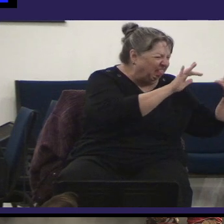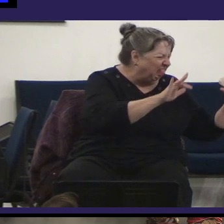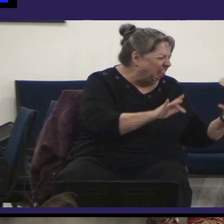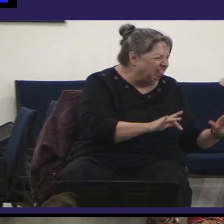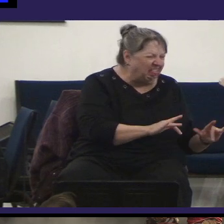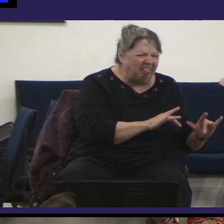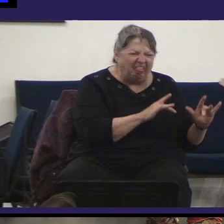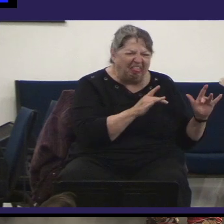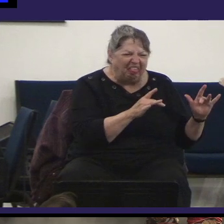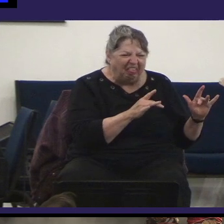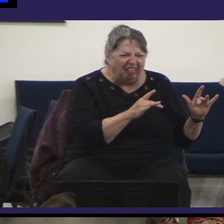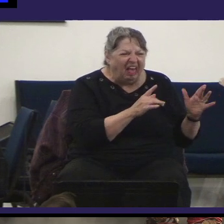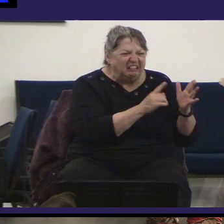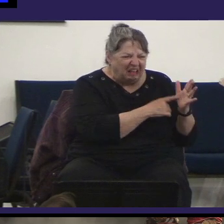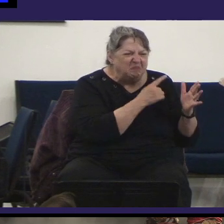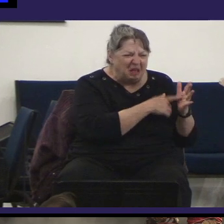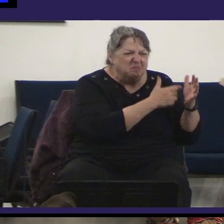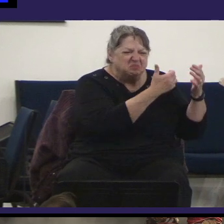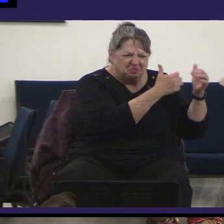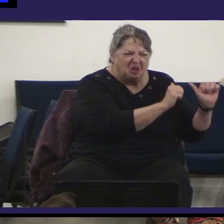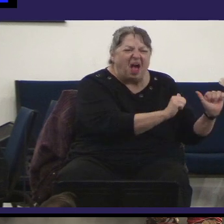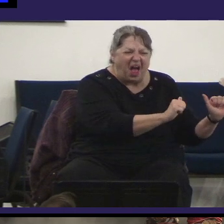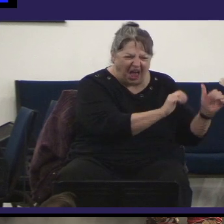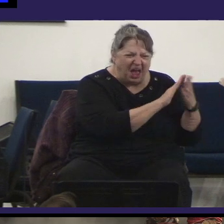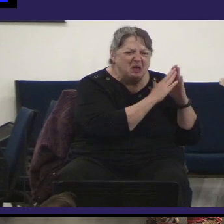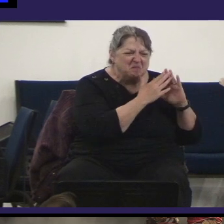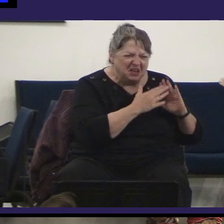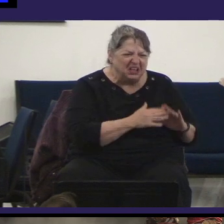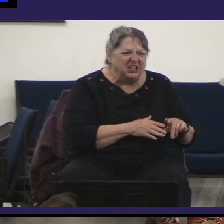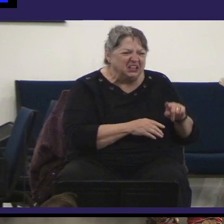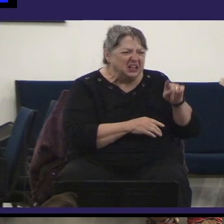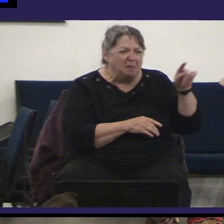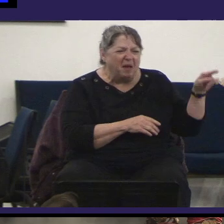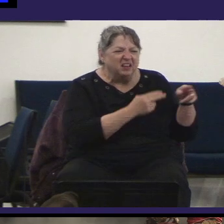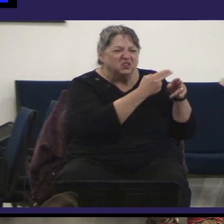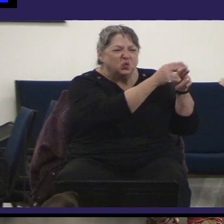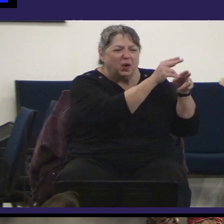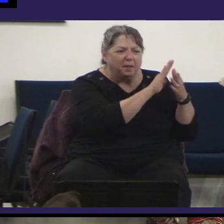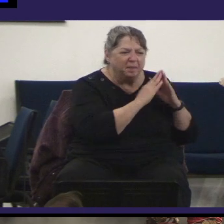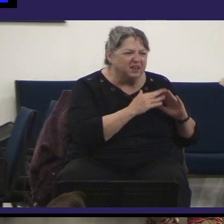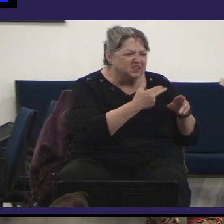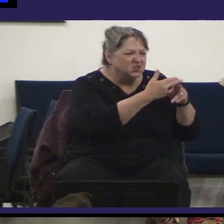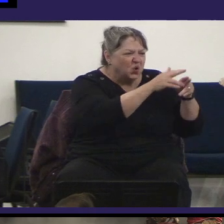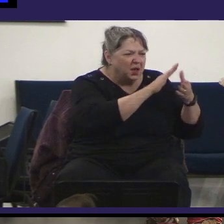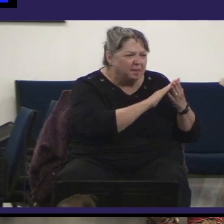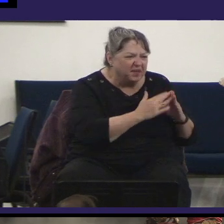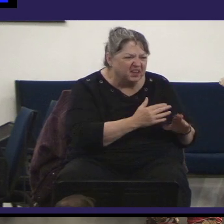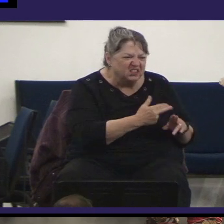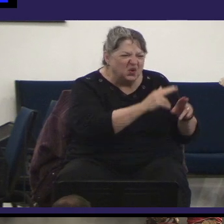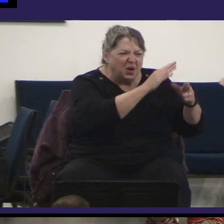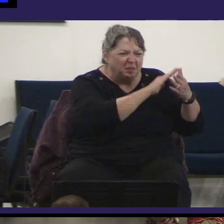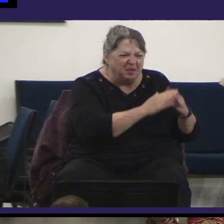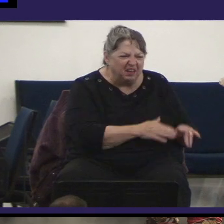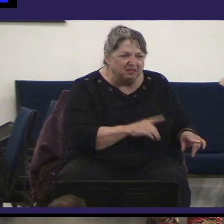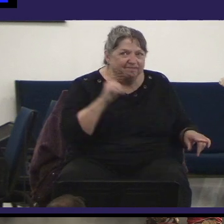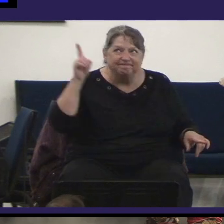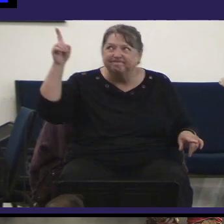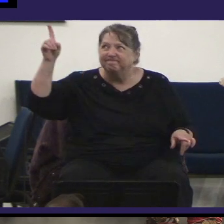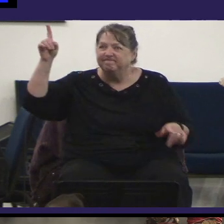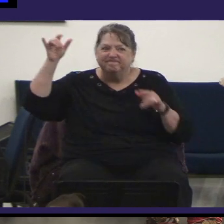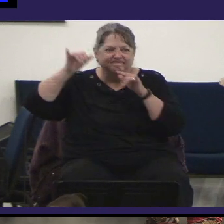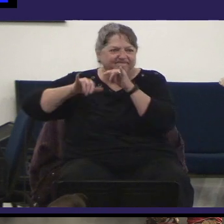the world gives us peace. It is a non-lasting peace. It is a deceptive peace